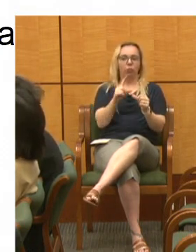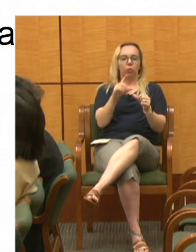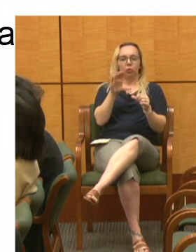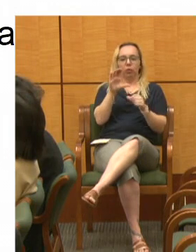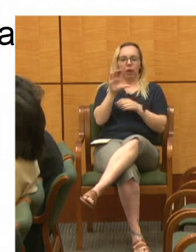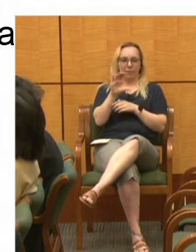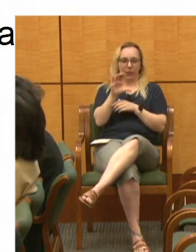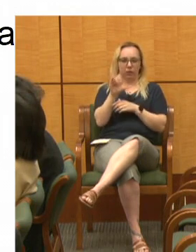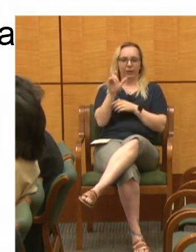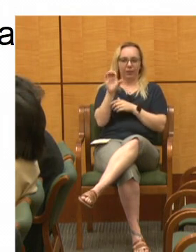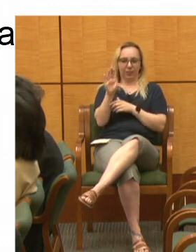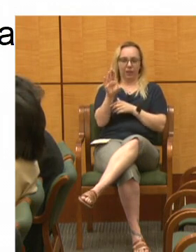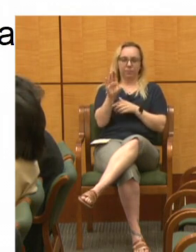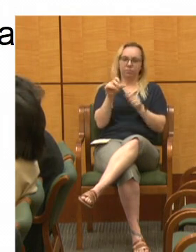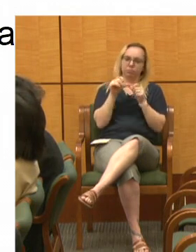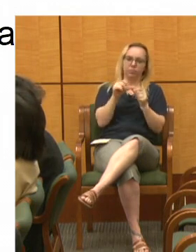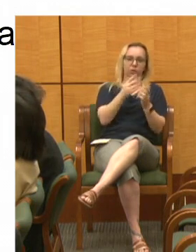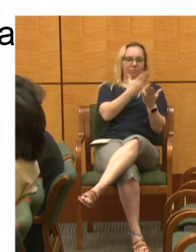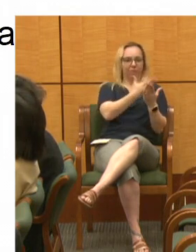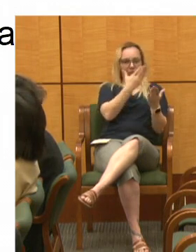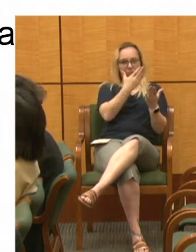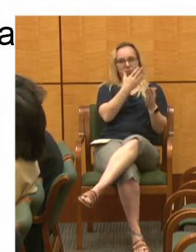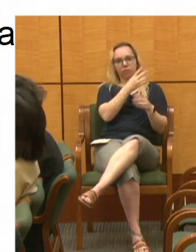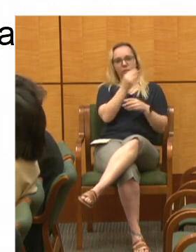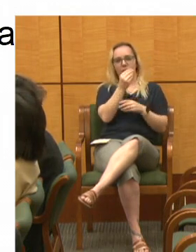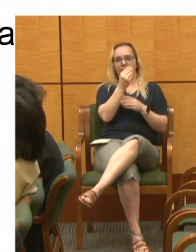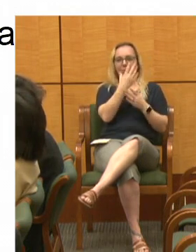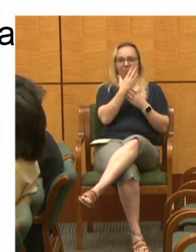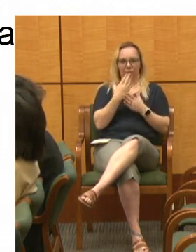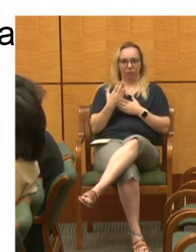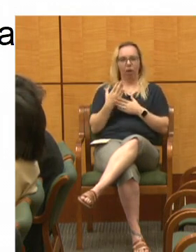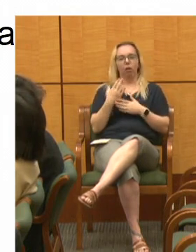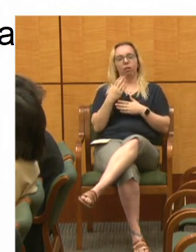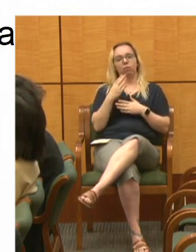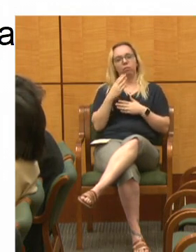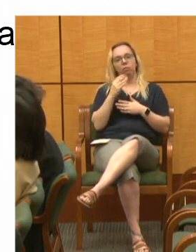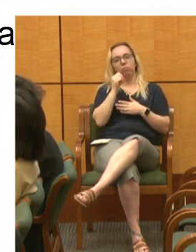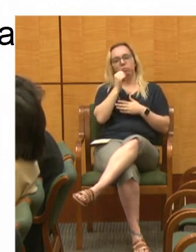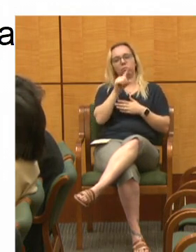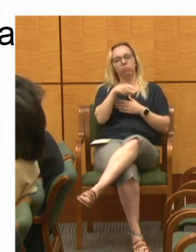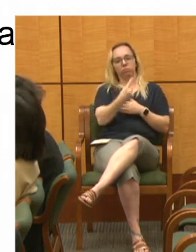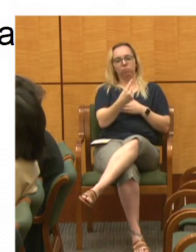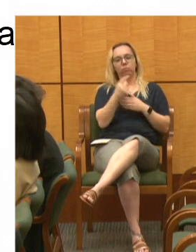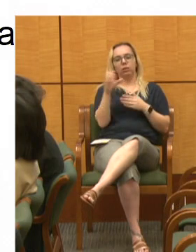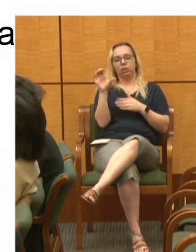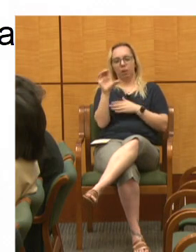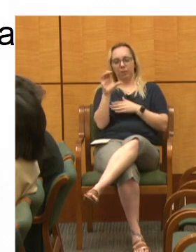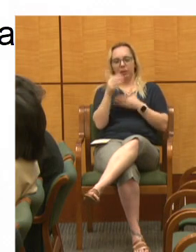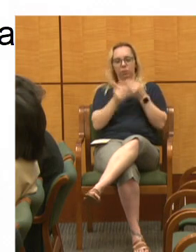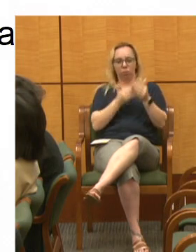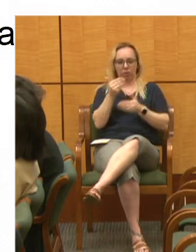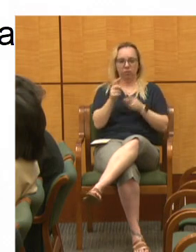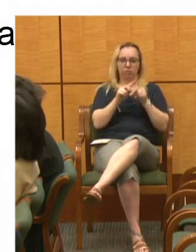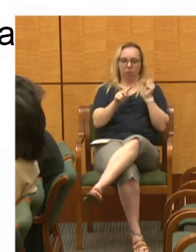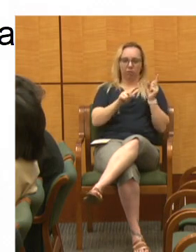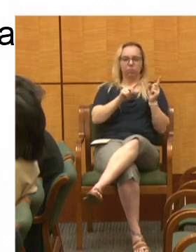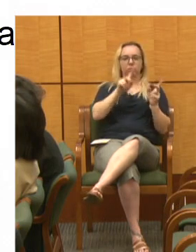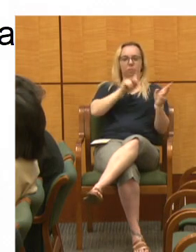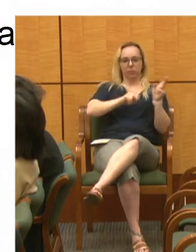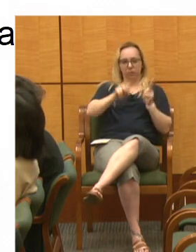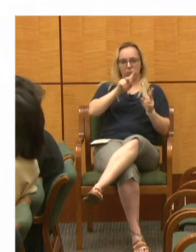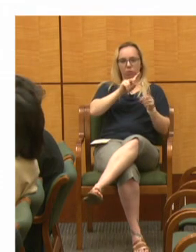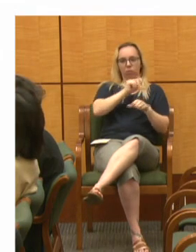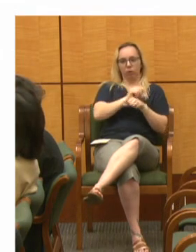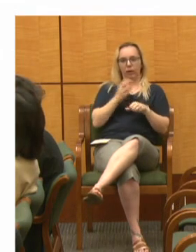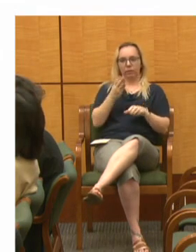to continually validate and verify not just the compounding process but the compounding personnel and provide ongoing training for